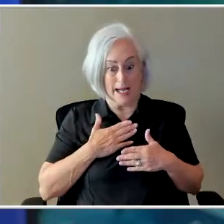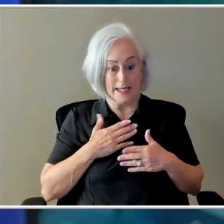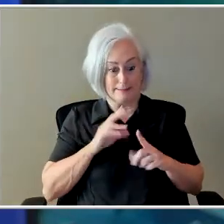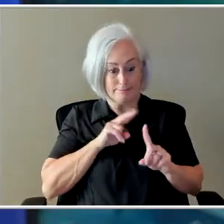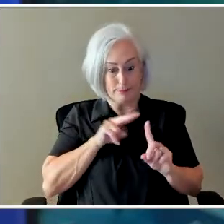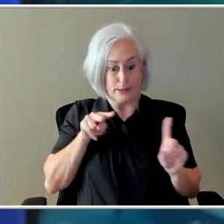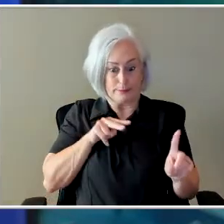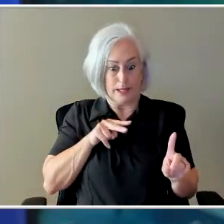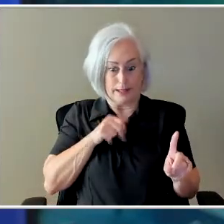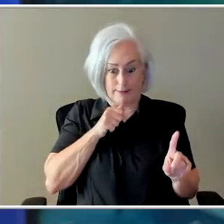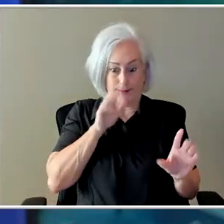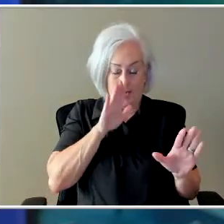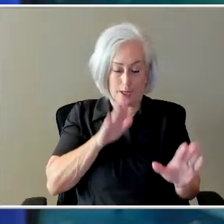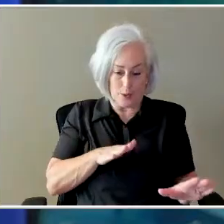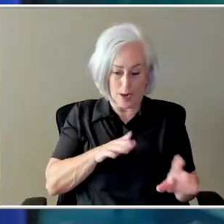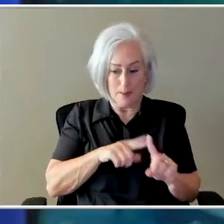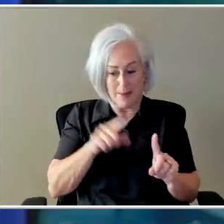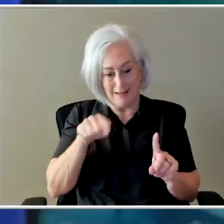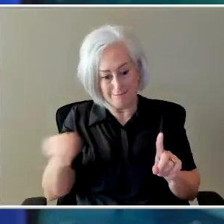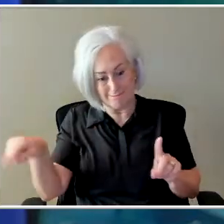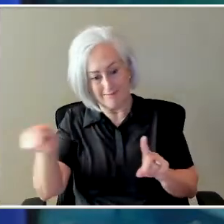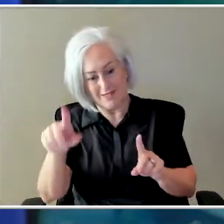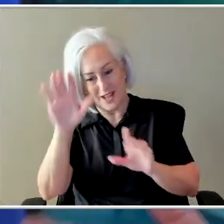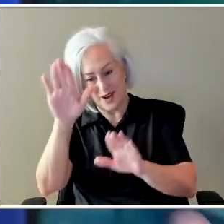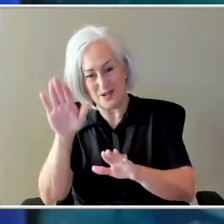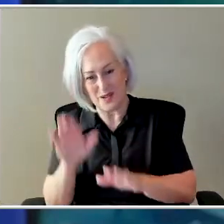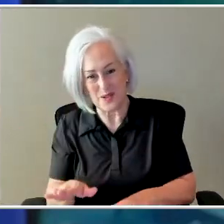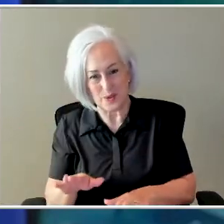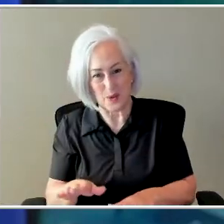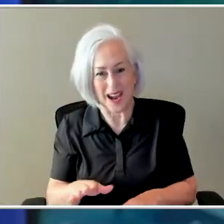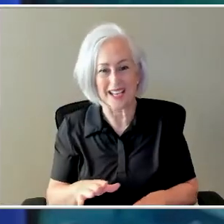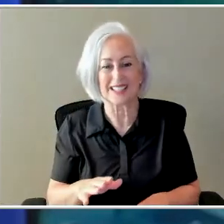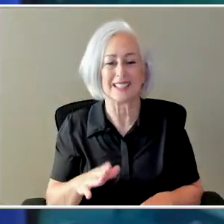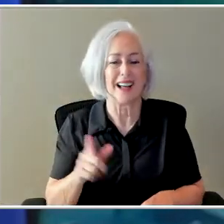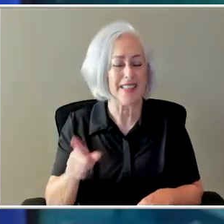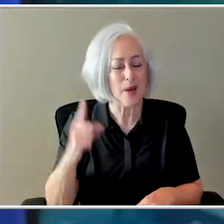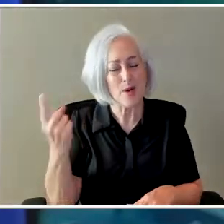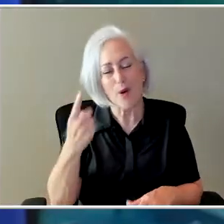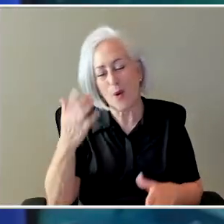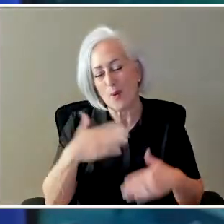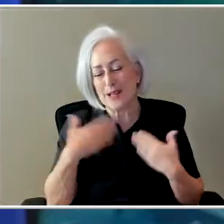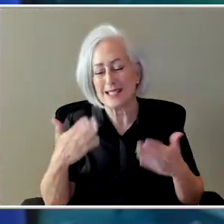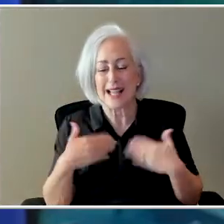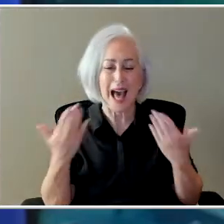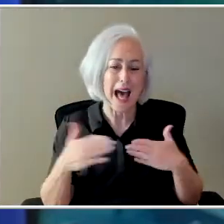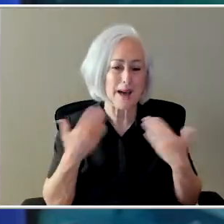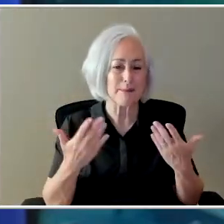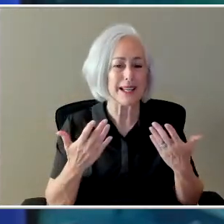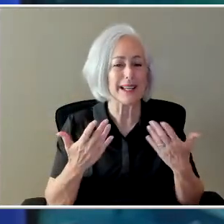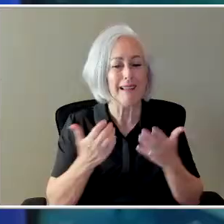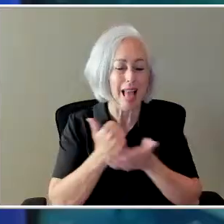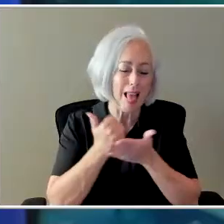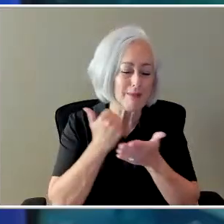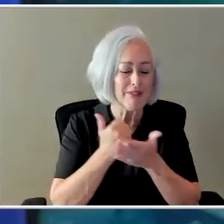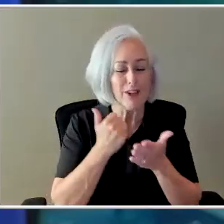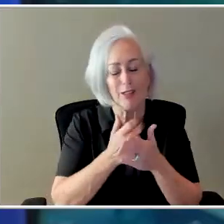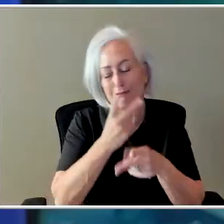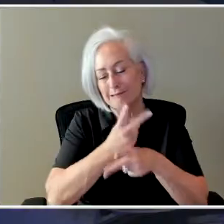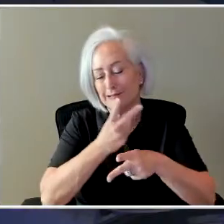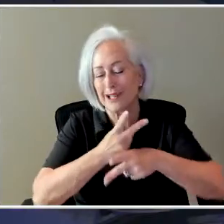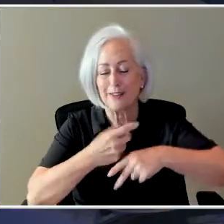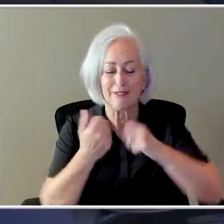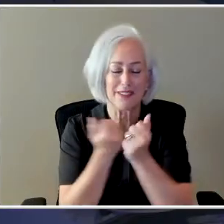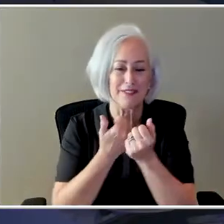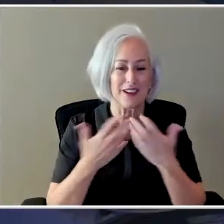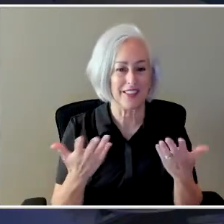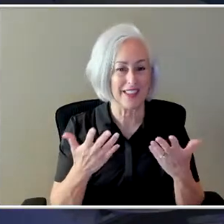best. Always happy-go-lucky nurses, always in a good mood, always took care of everything. Well, thank you. The whole